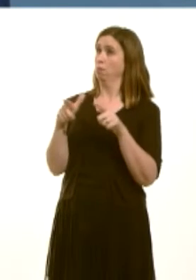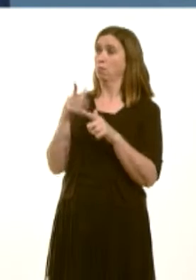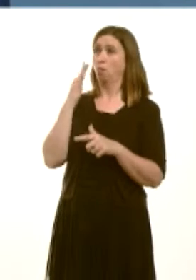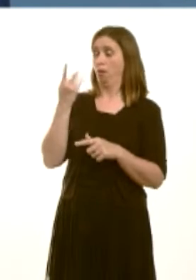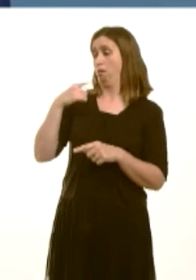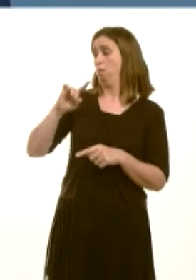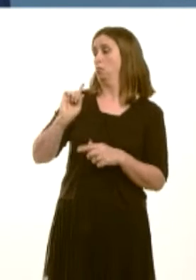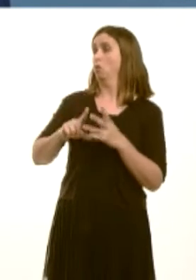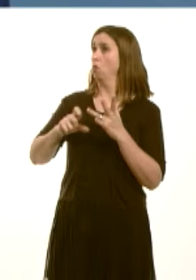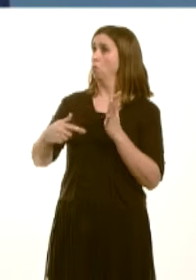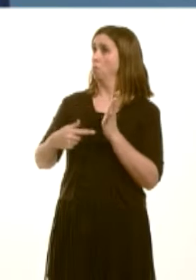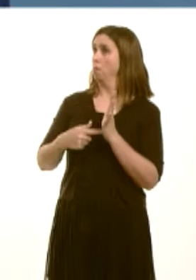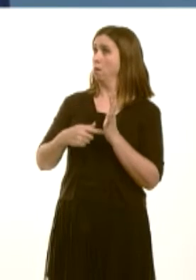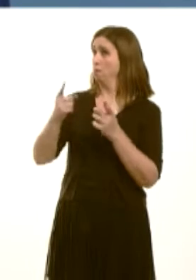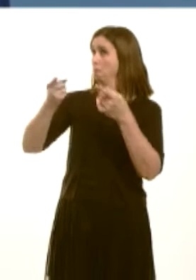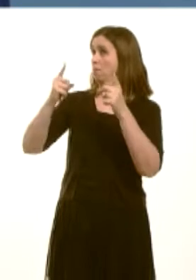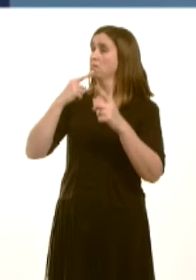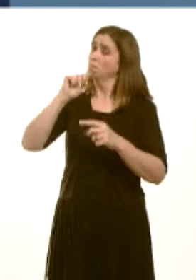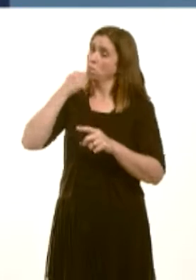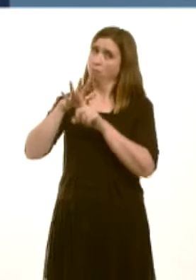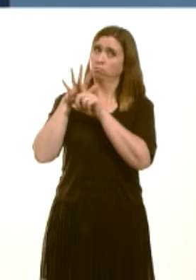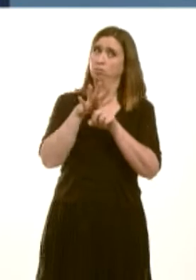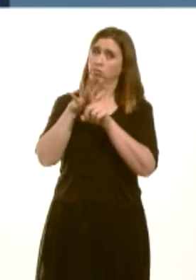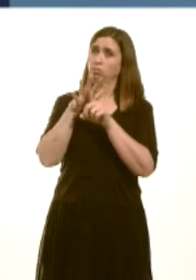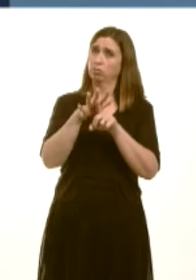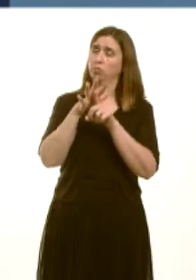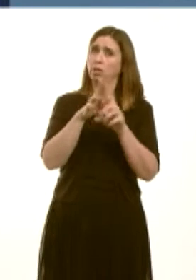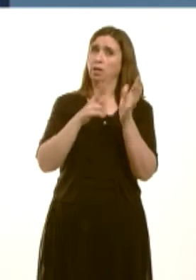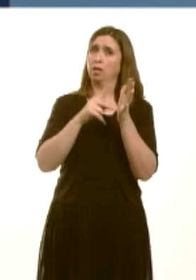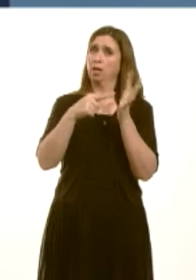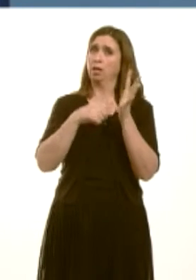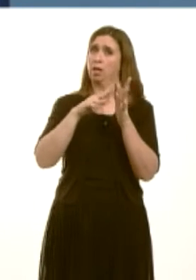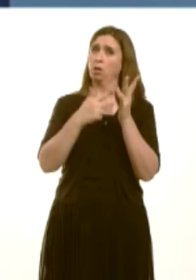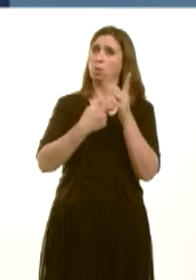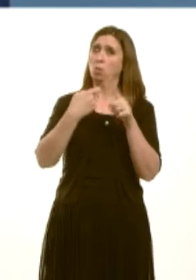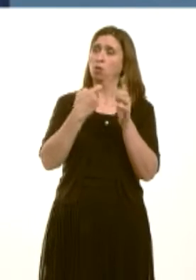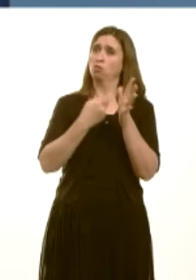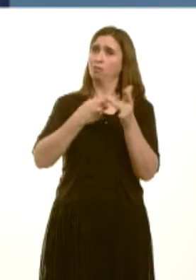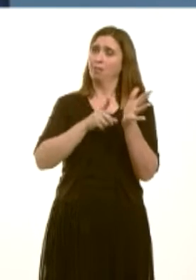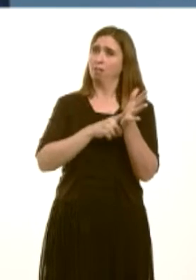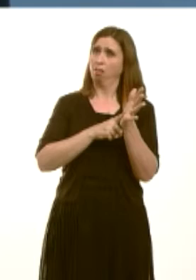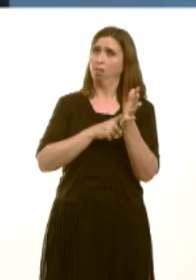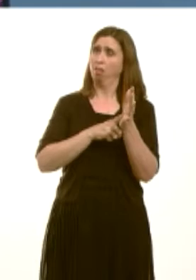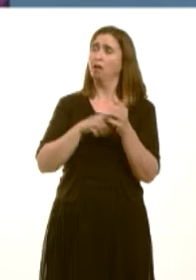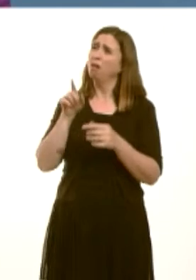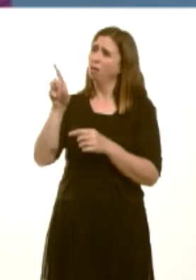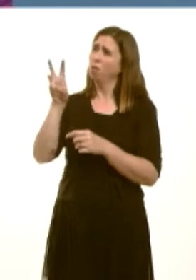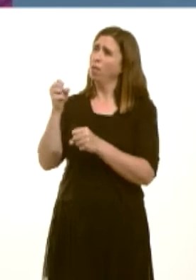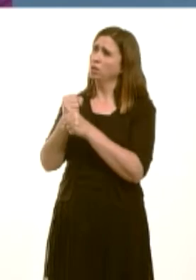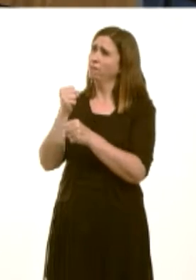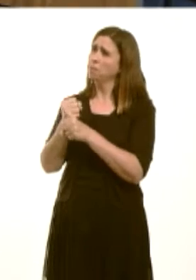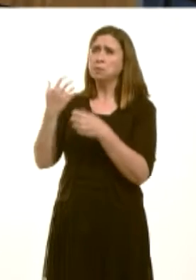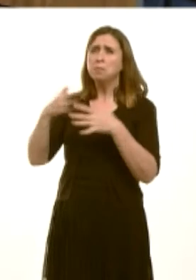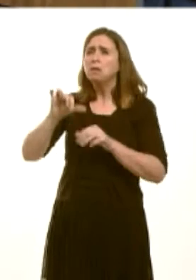of last year that she would actually put pressure on Network Rail on this issue. And in these circumstances, can you tell us what specific steps the Welsh Government has